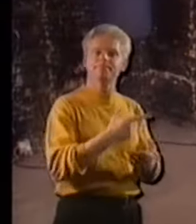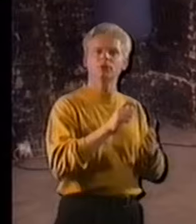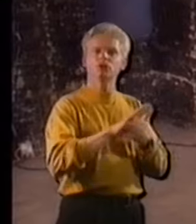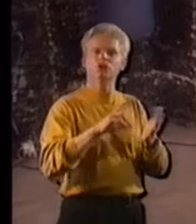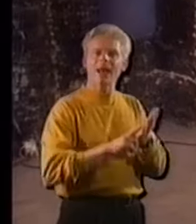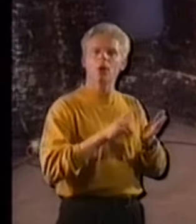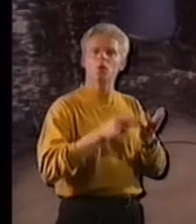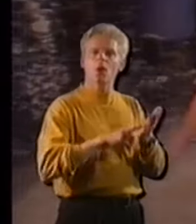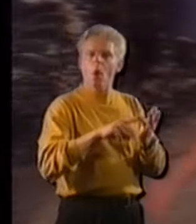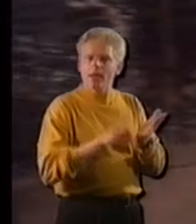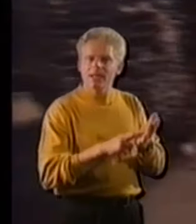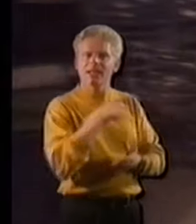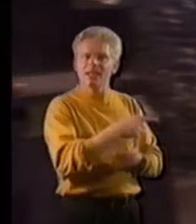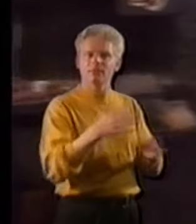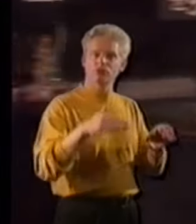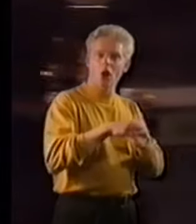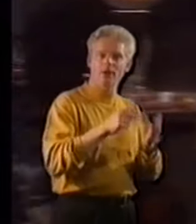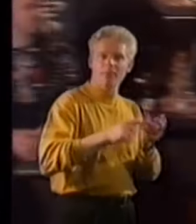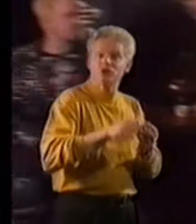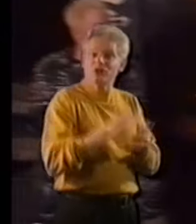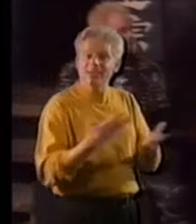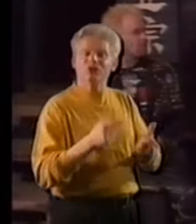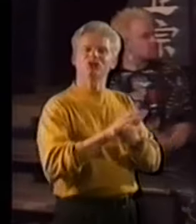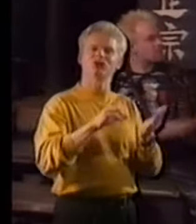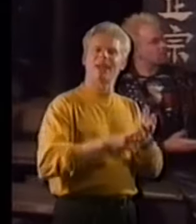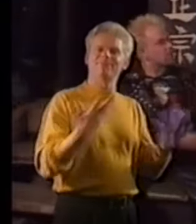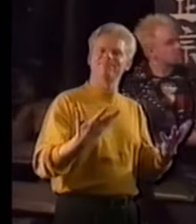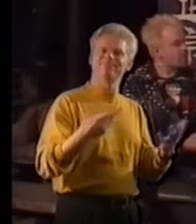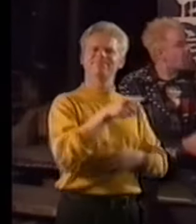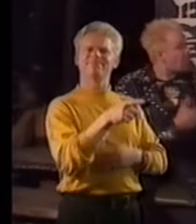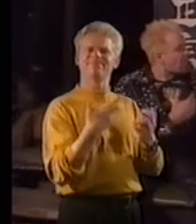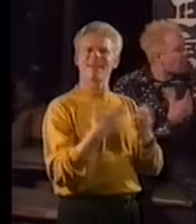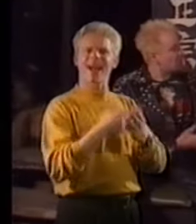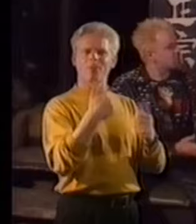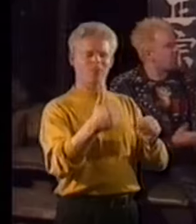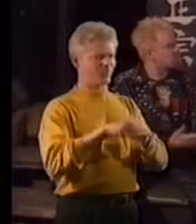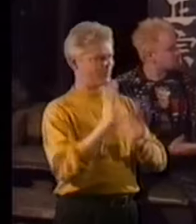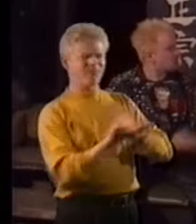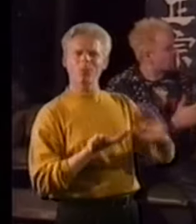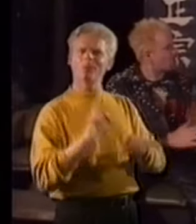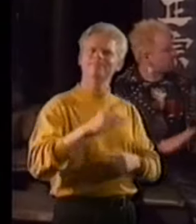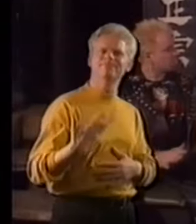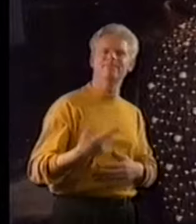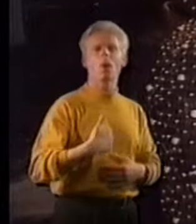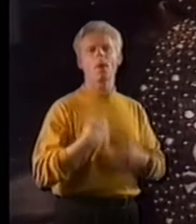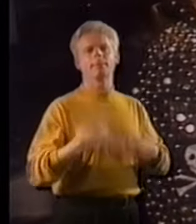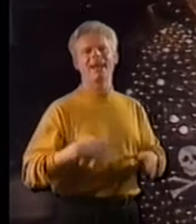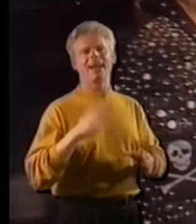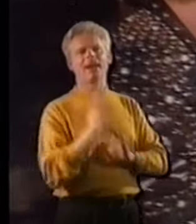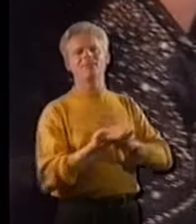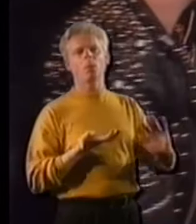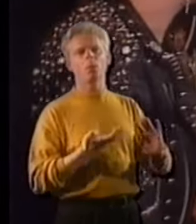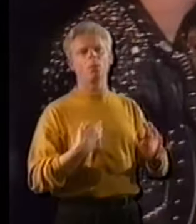John Yunon has just joined the club. Right, Chen. So, Chen, how did you get into doing Kung Fu? When